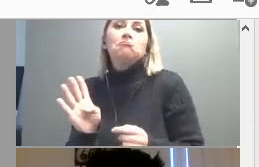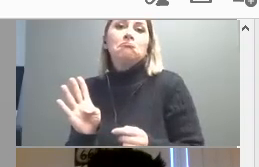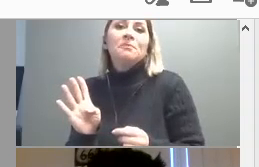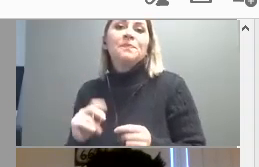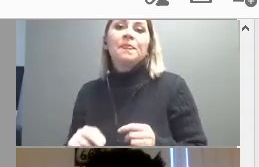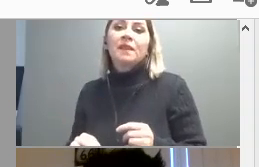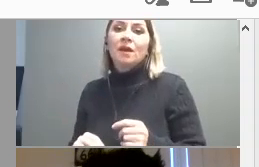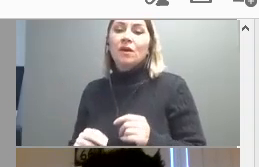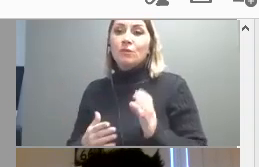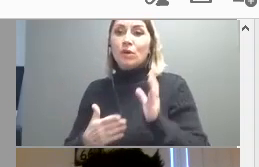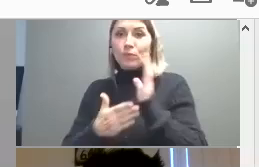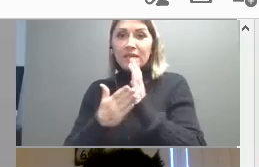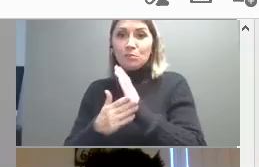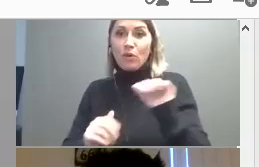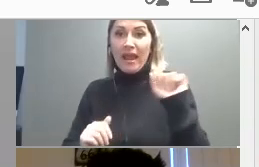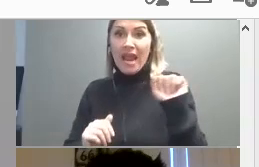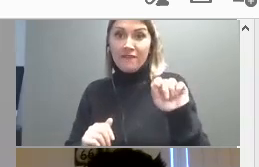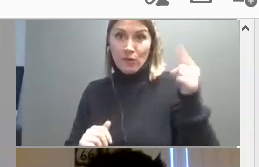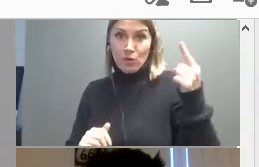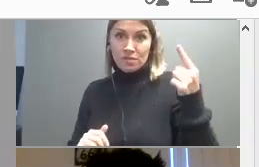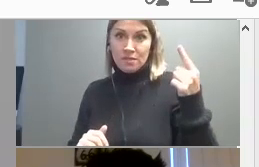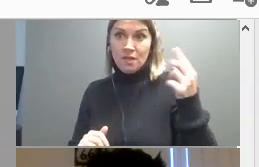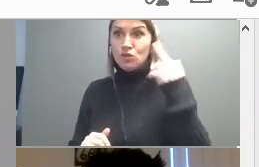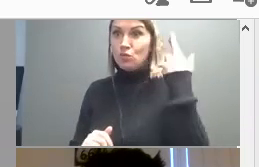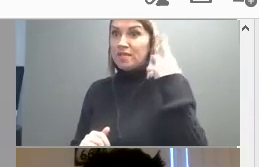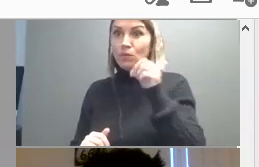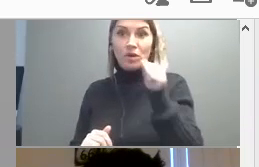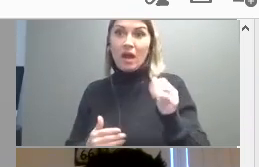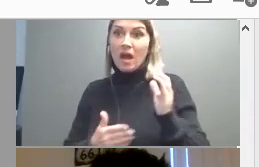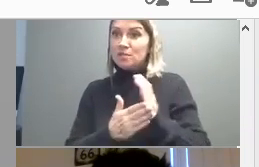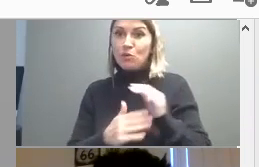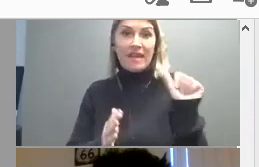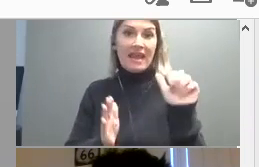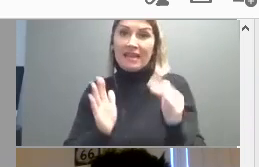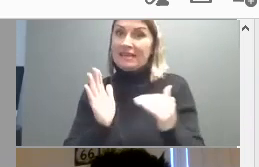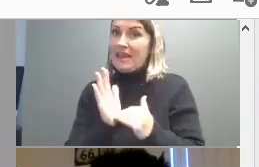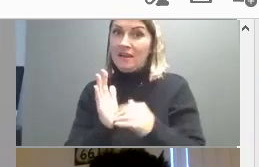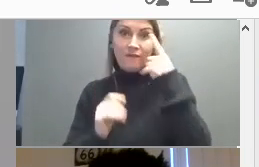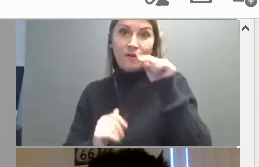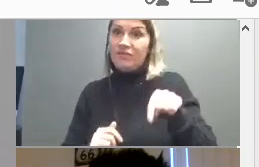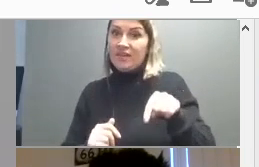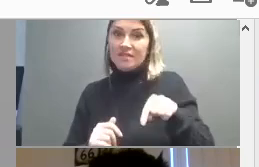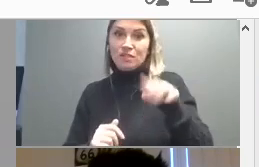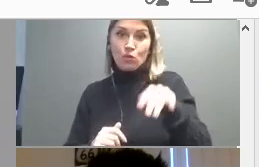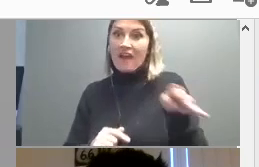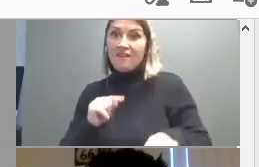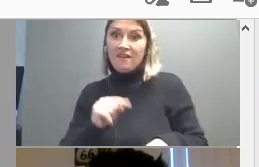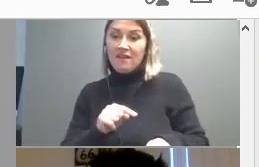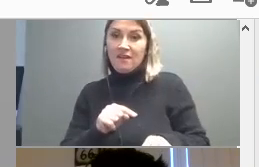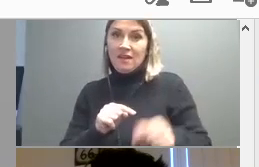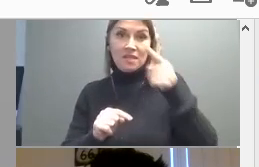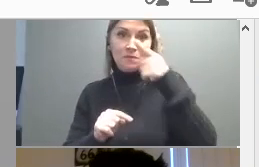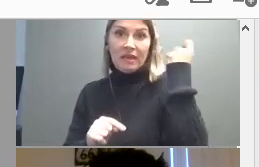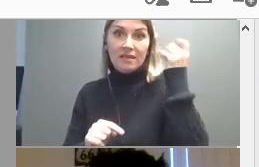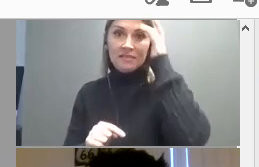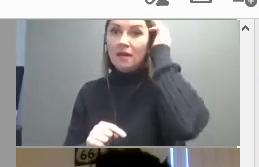we have explored A first? The reason we are not exploring A again in this particular graph here is because